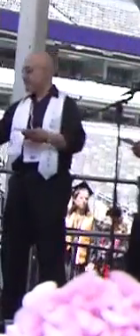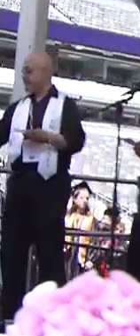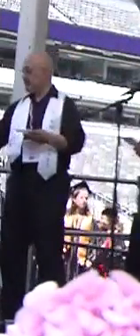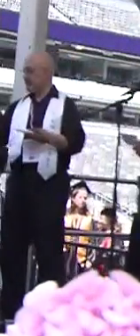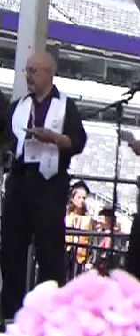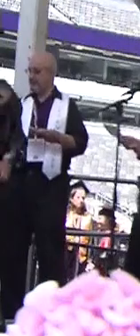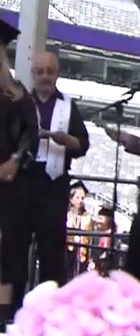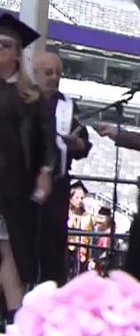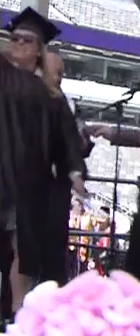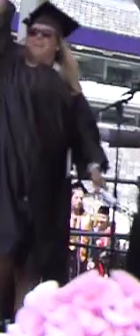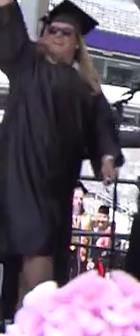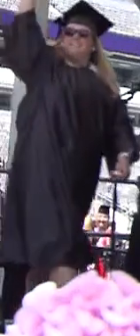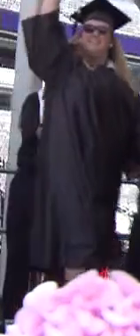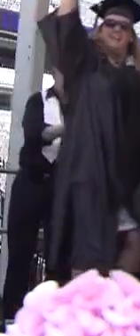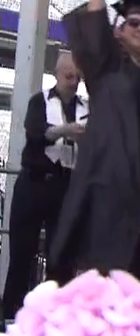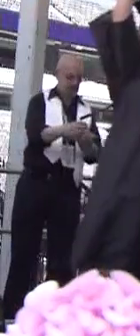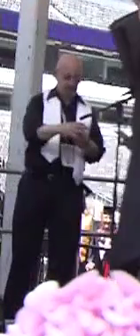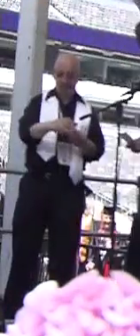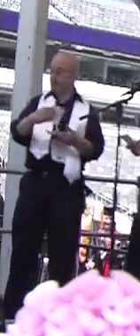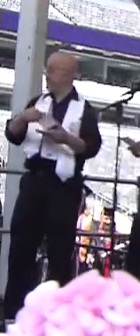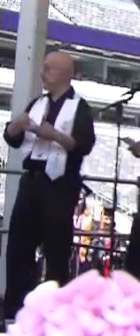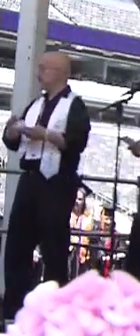Kimberly Held.